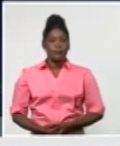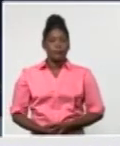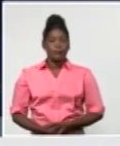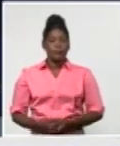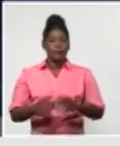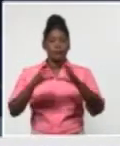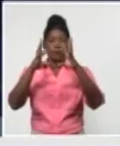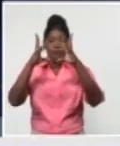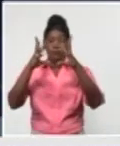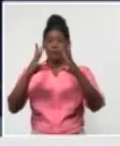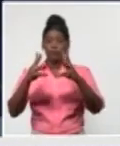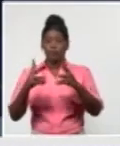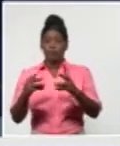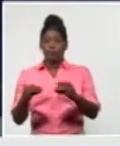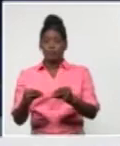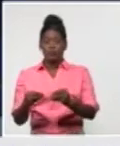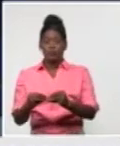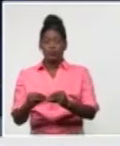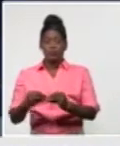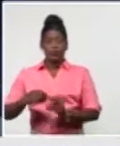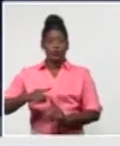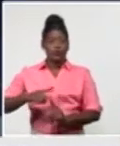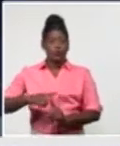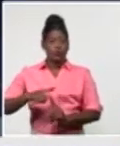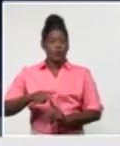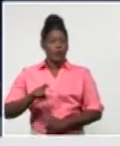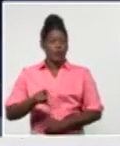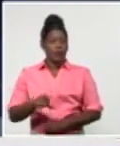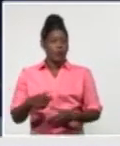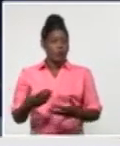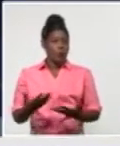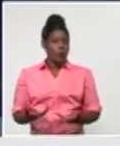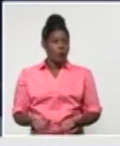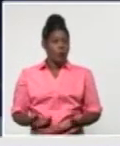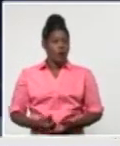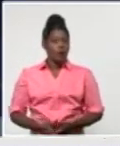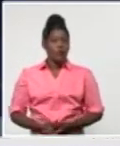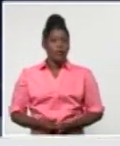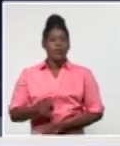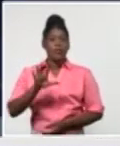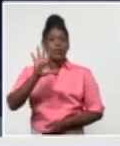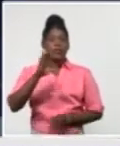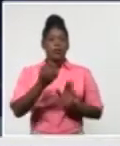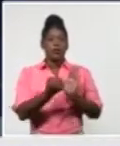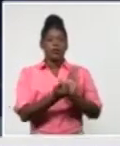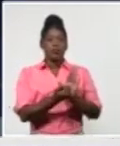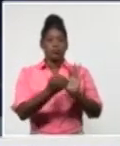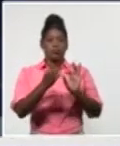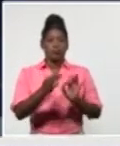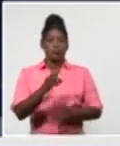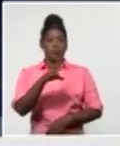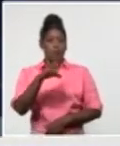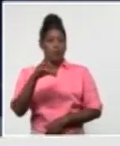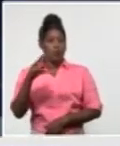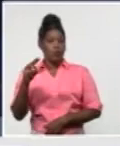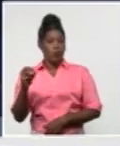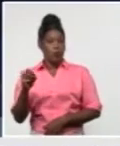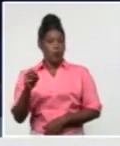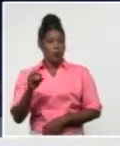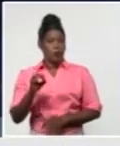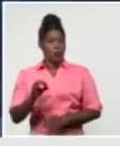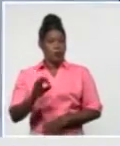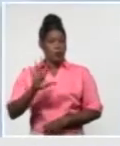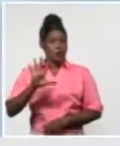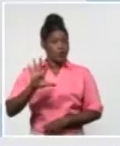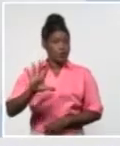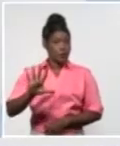As a result of the analysis of these 2,309 samples, 5 people tested positive